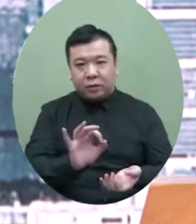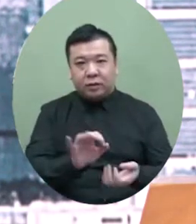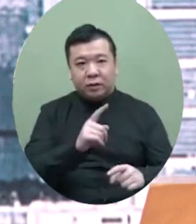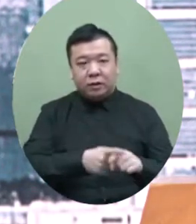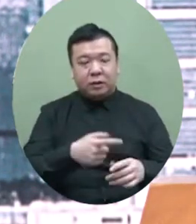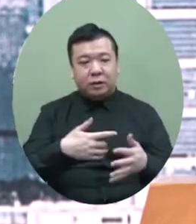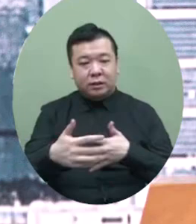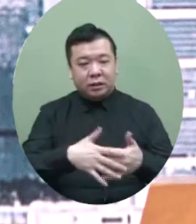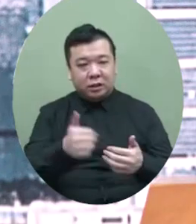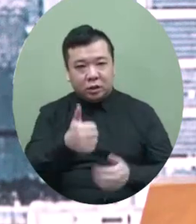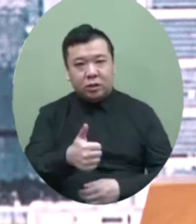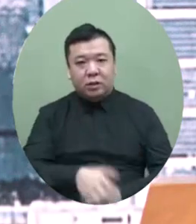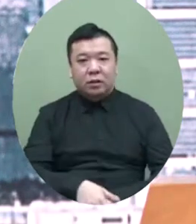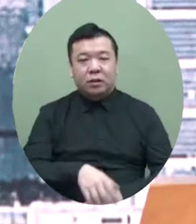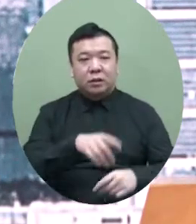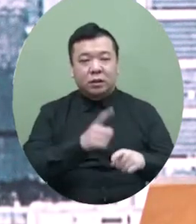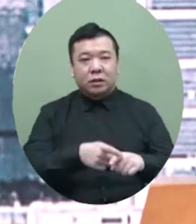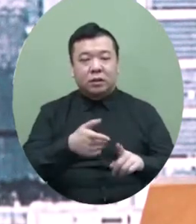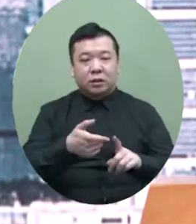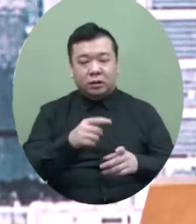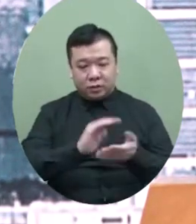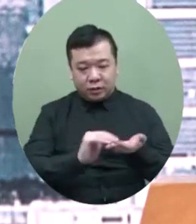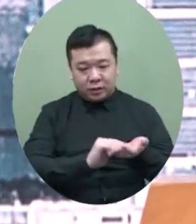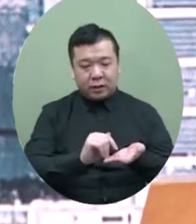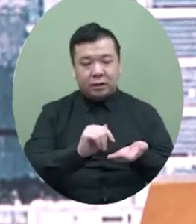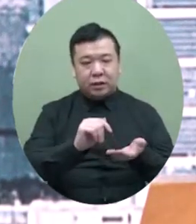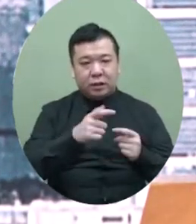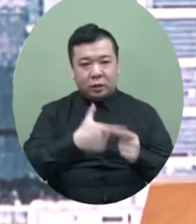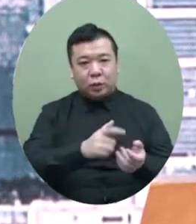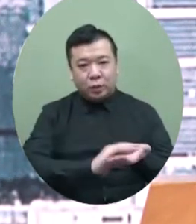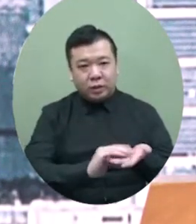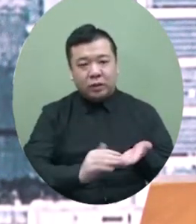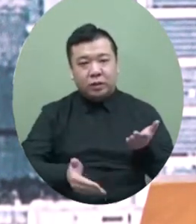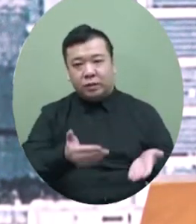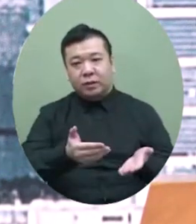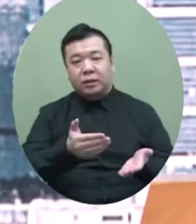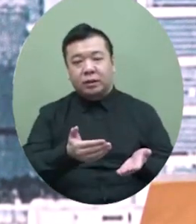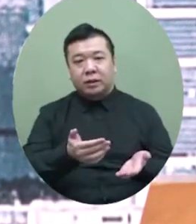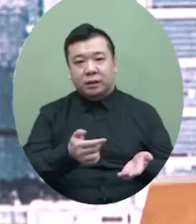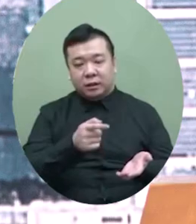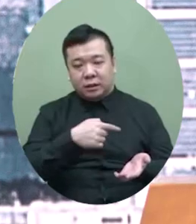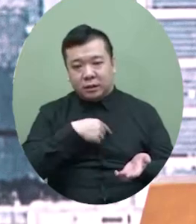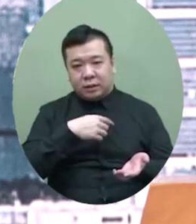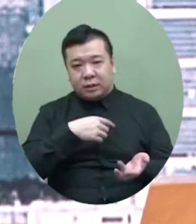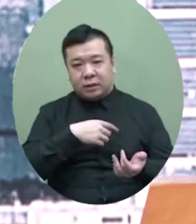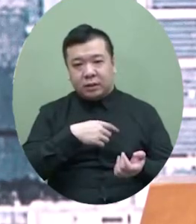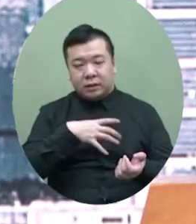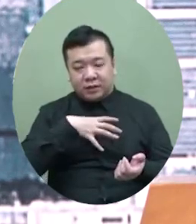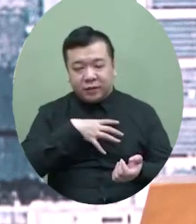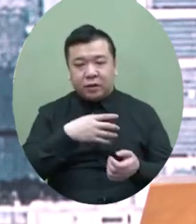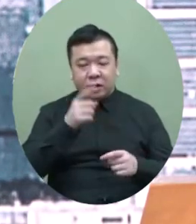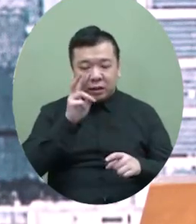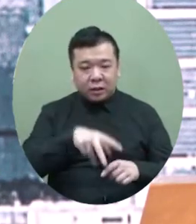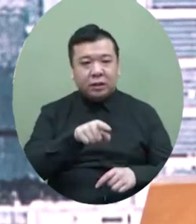the building hygiene point of view about a particular area. But having gone through this test, at least the residents are much more assured